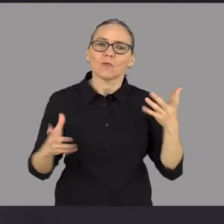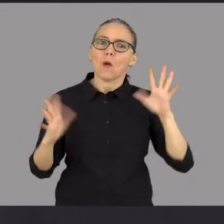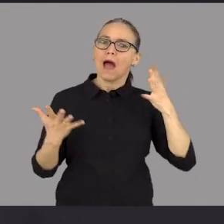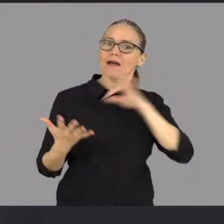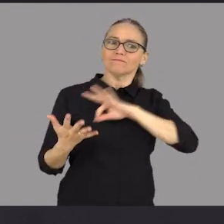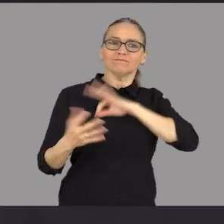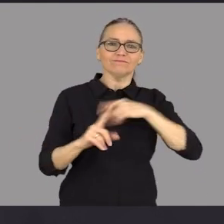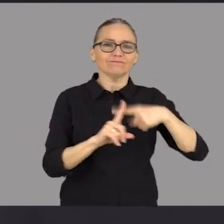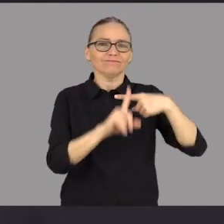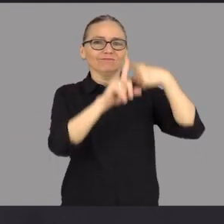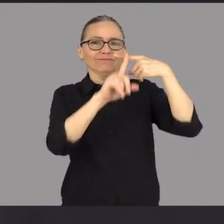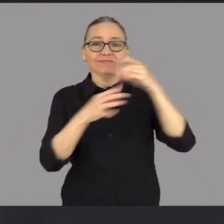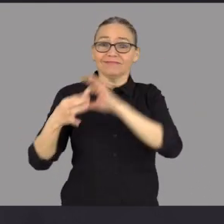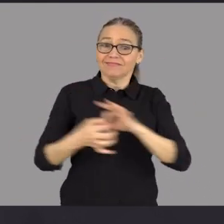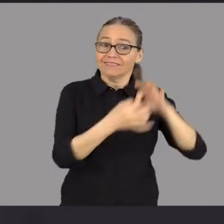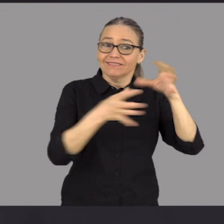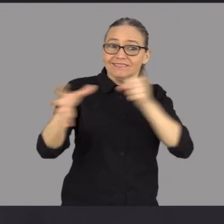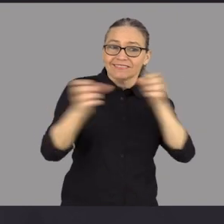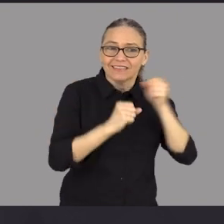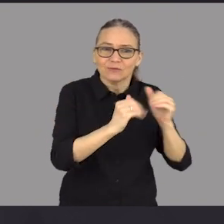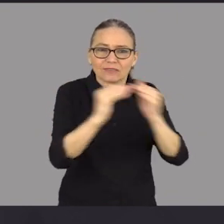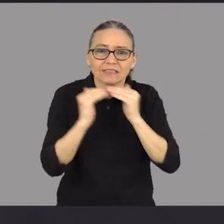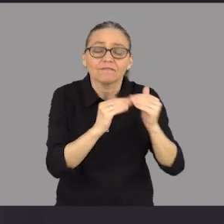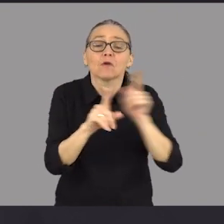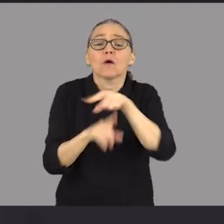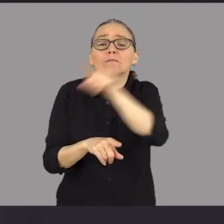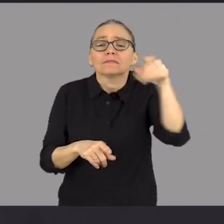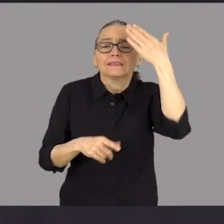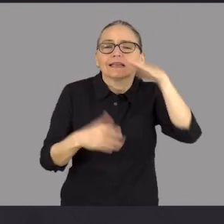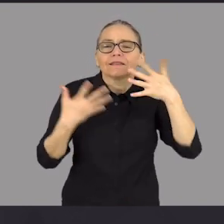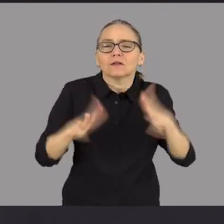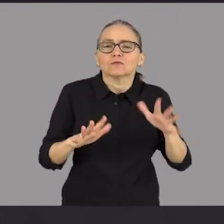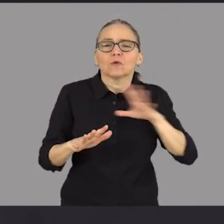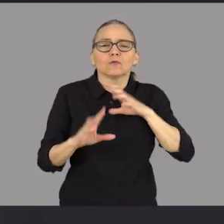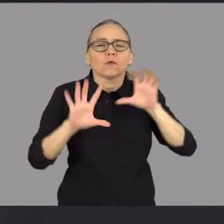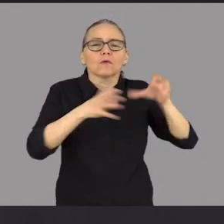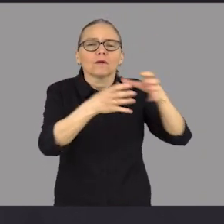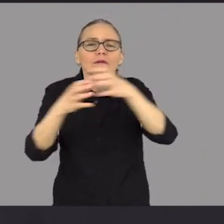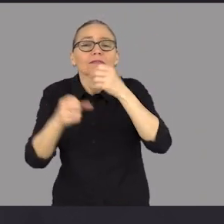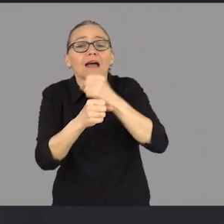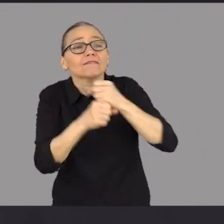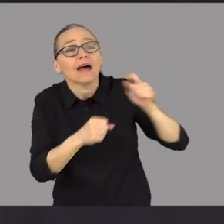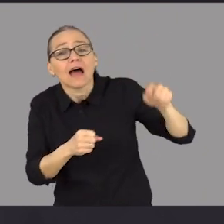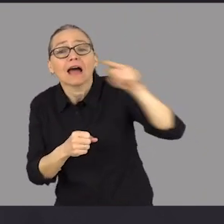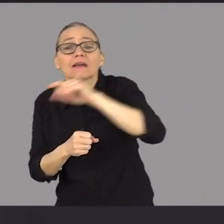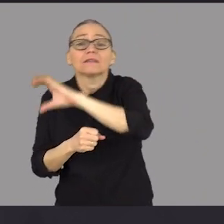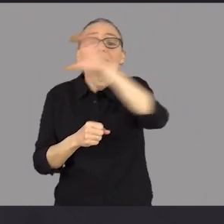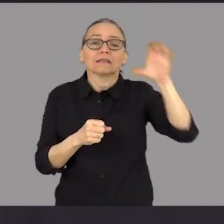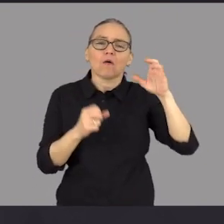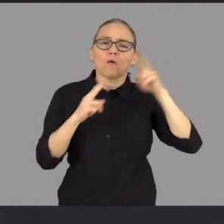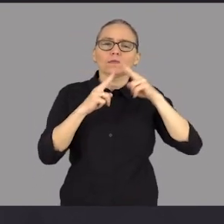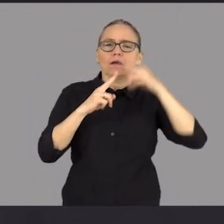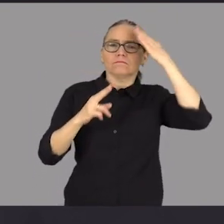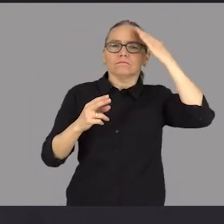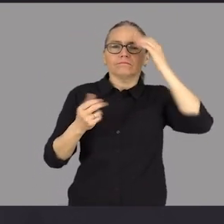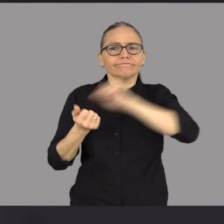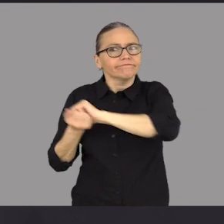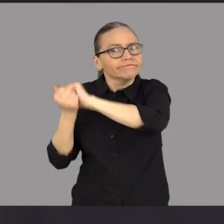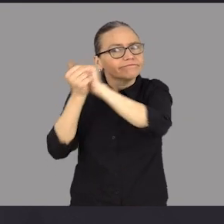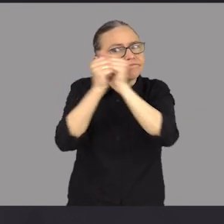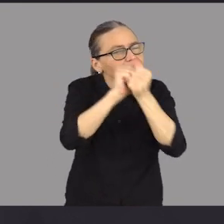inclusive recruitment. As you may already know, within the Canadian labor market, we are witnessing